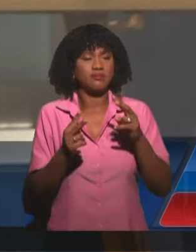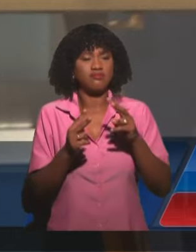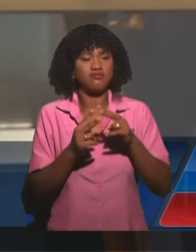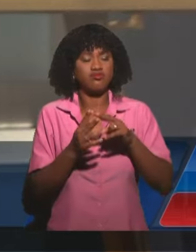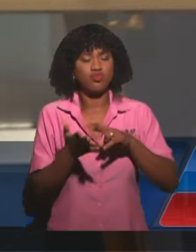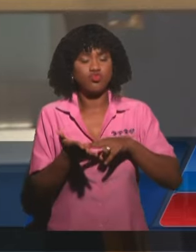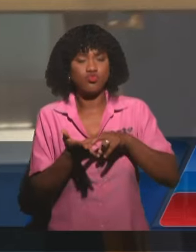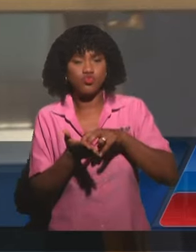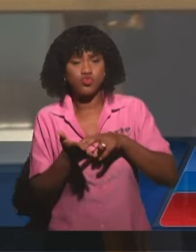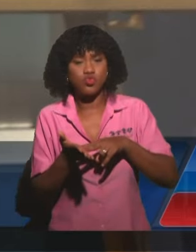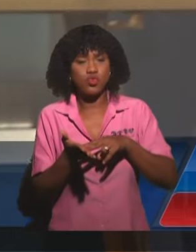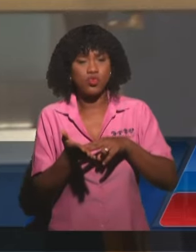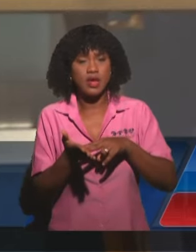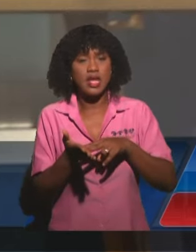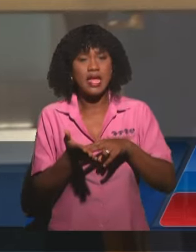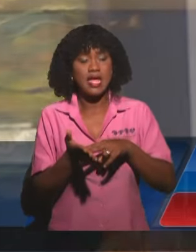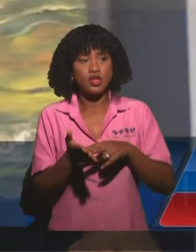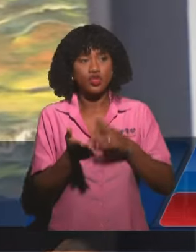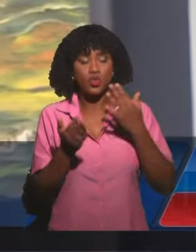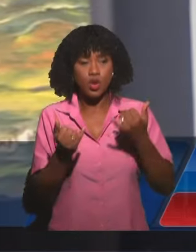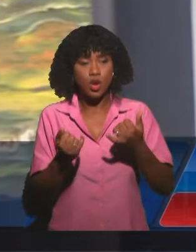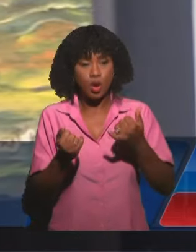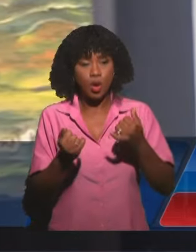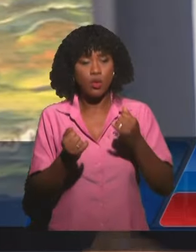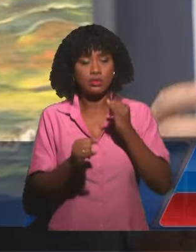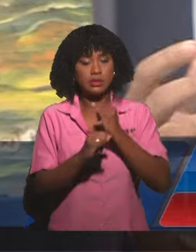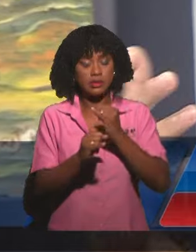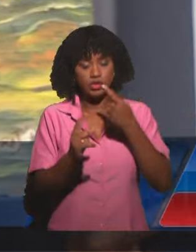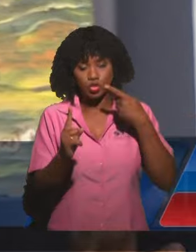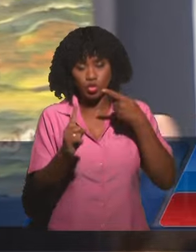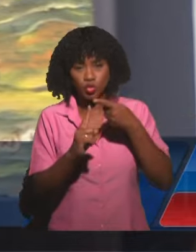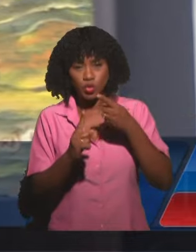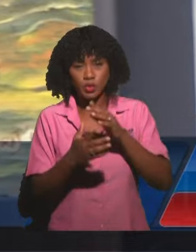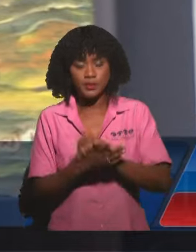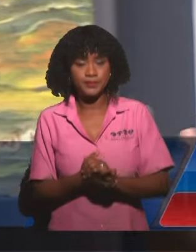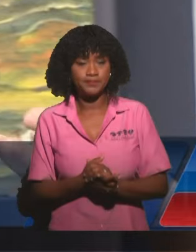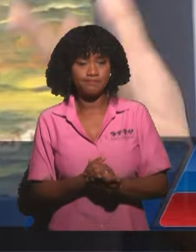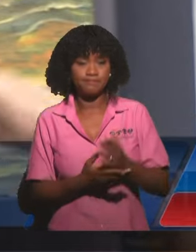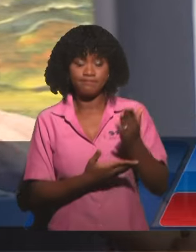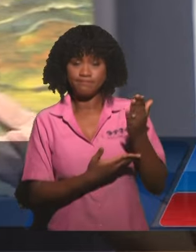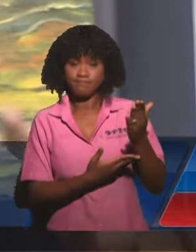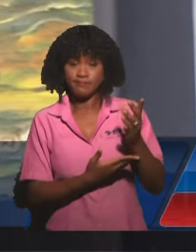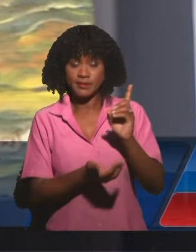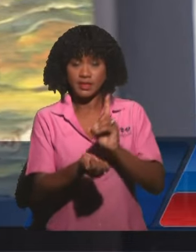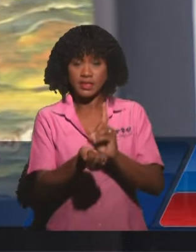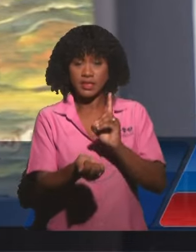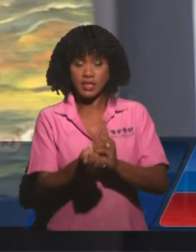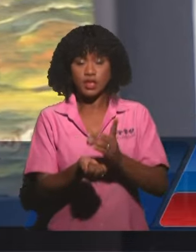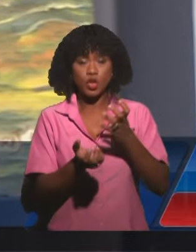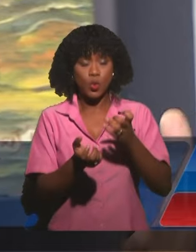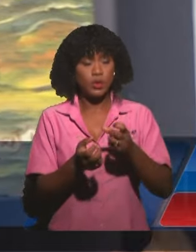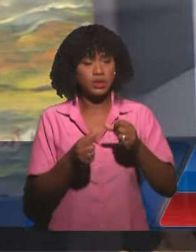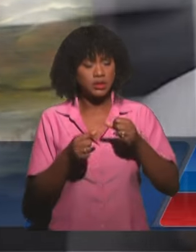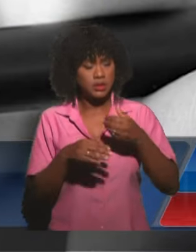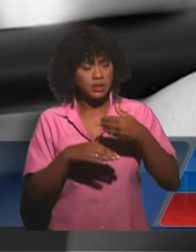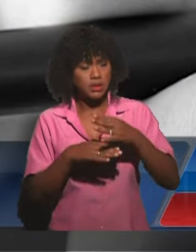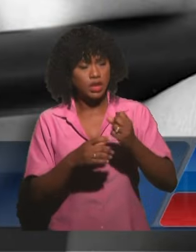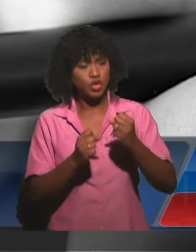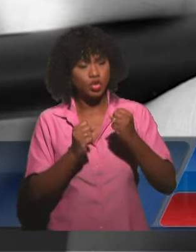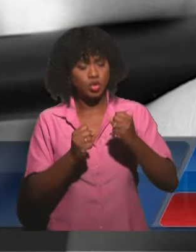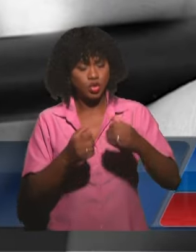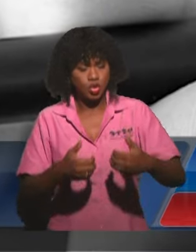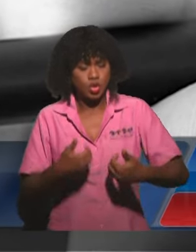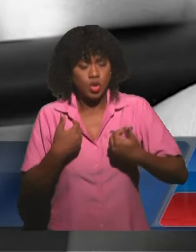they are the ones that actually the tobacco industry is targeting. Smoking cessation trainer Dr. Vasant Basdeo wants to send a strong message to the